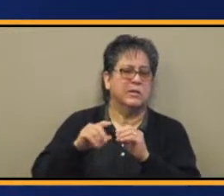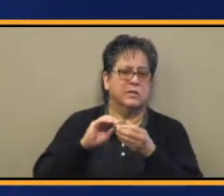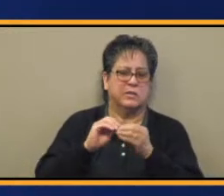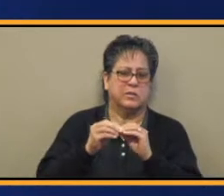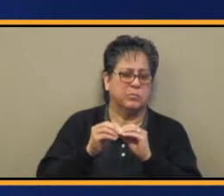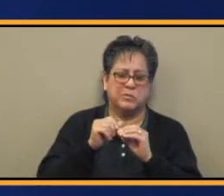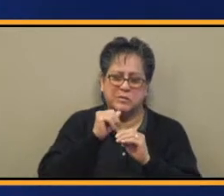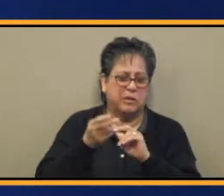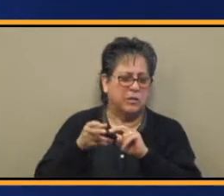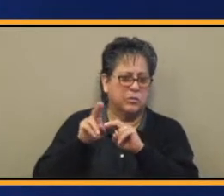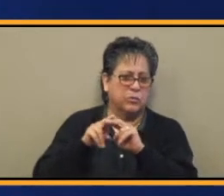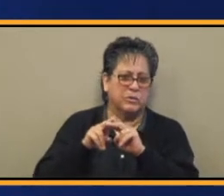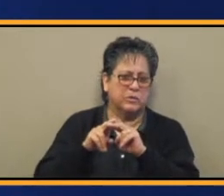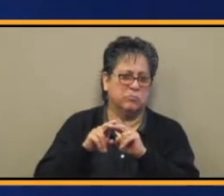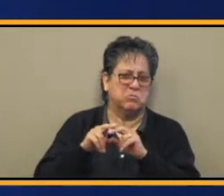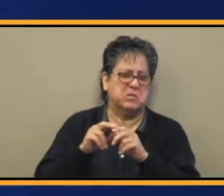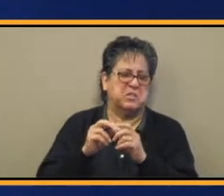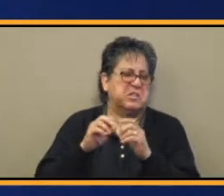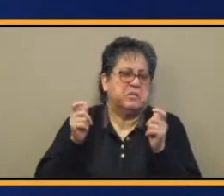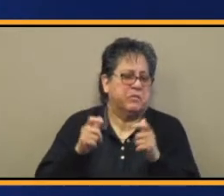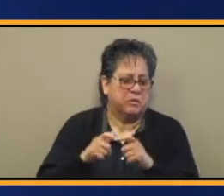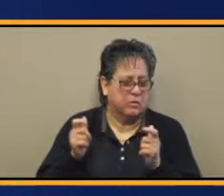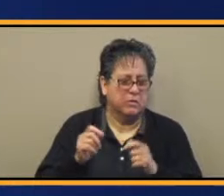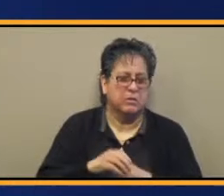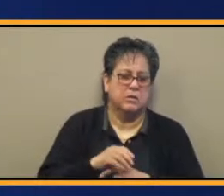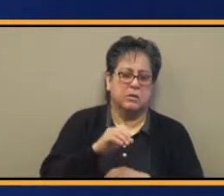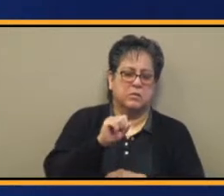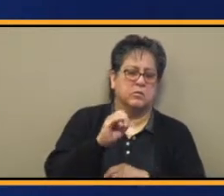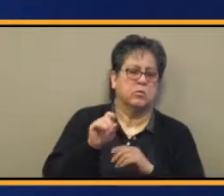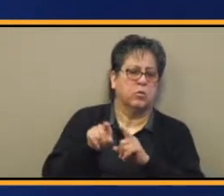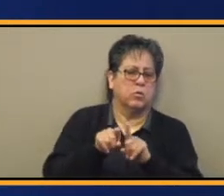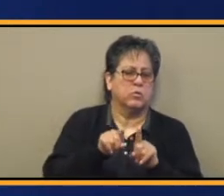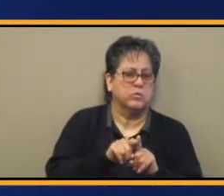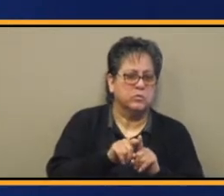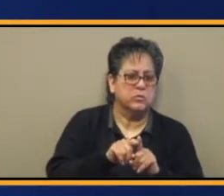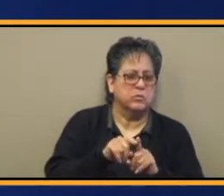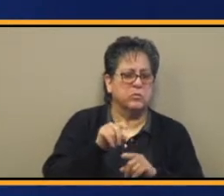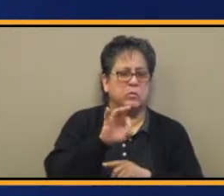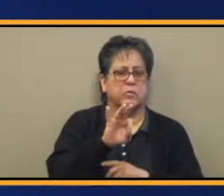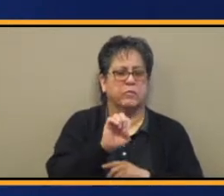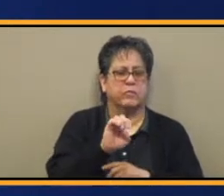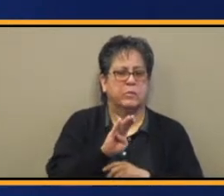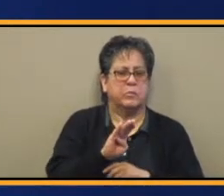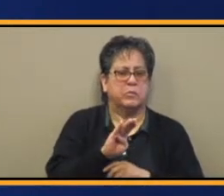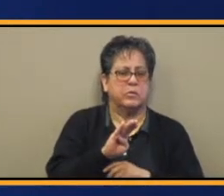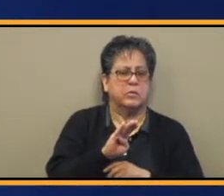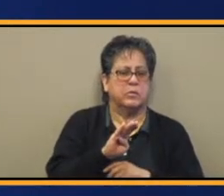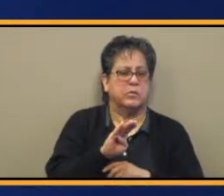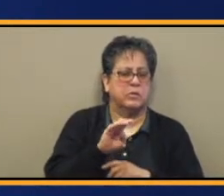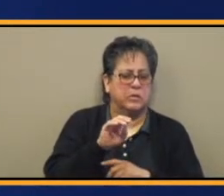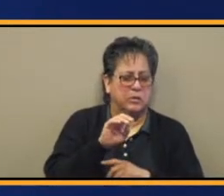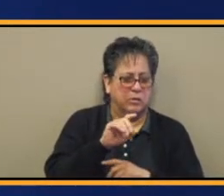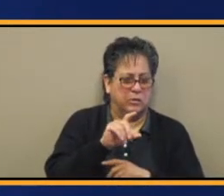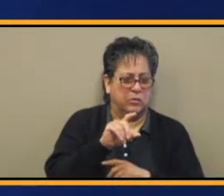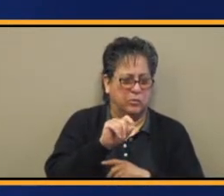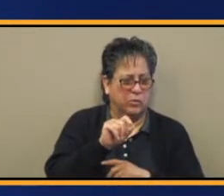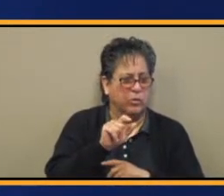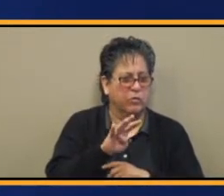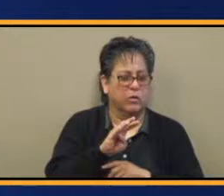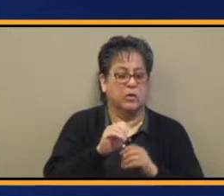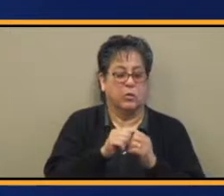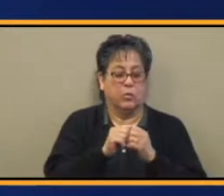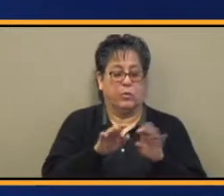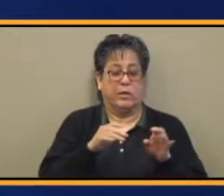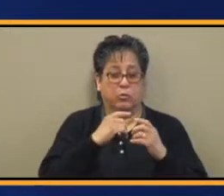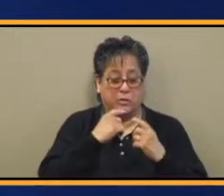not increased significantly. And also on the same day in February, it was stated that without the declaration, we